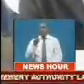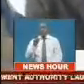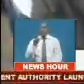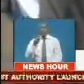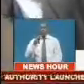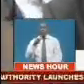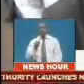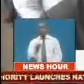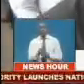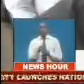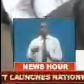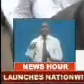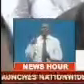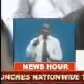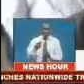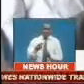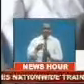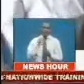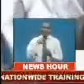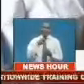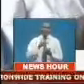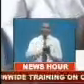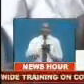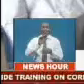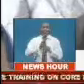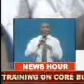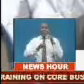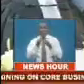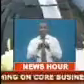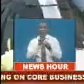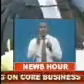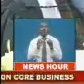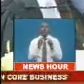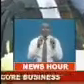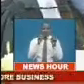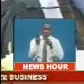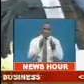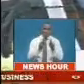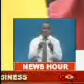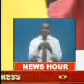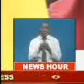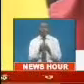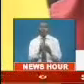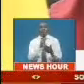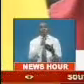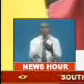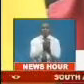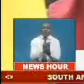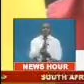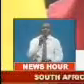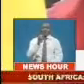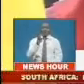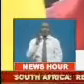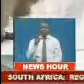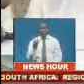have longed for a decent church building. He also took the opportunity to educate the people on preventing the deadly